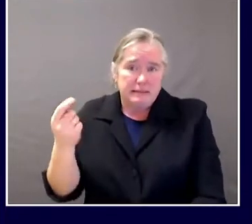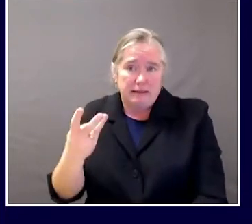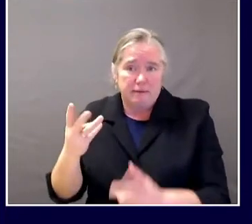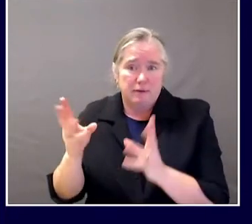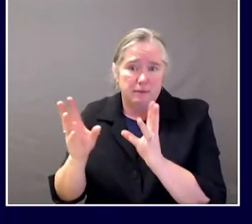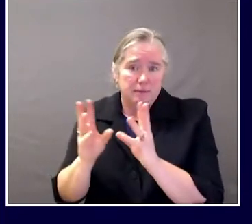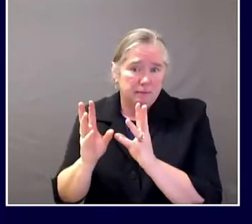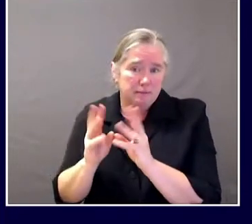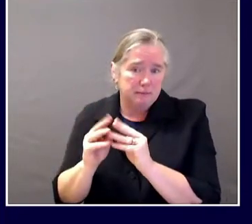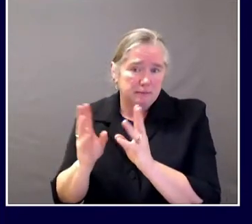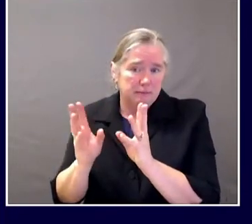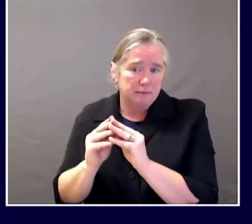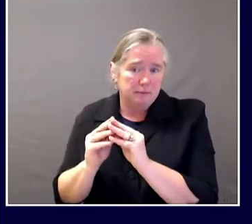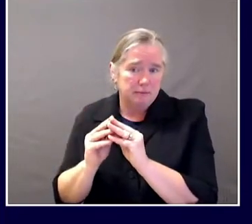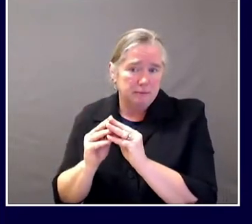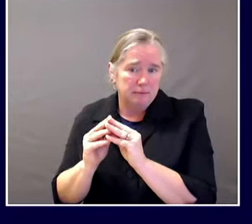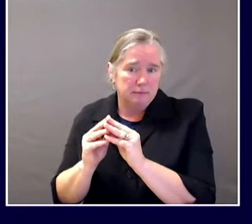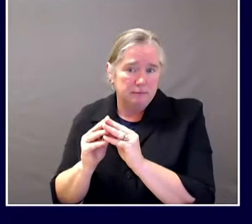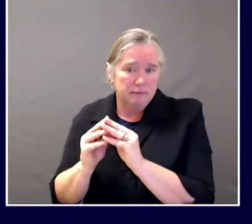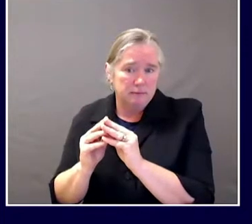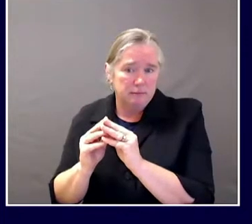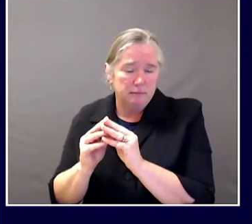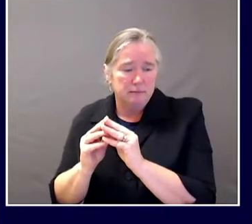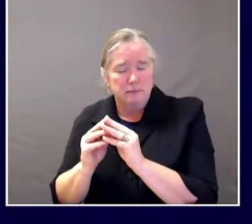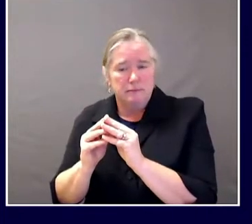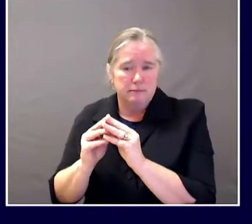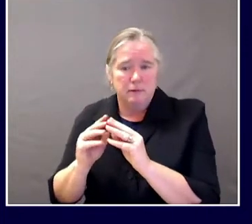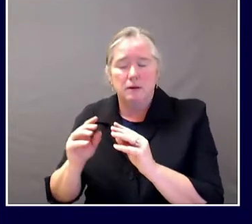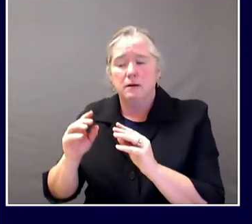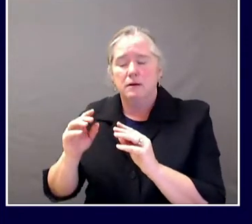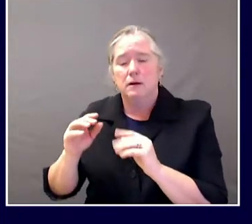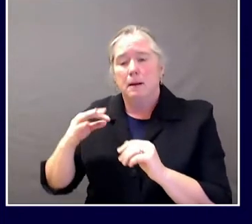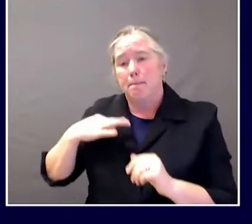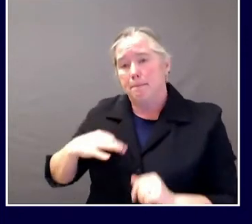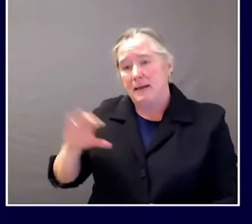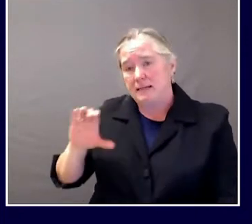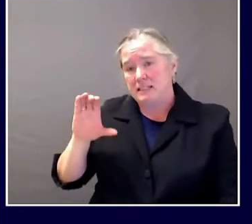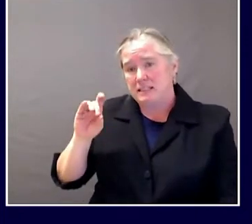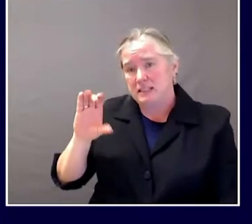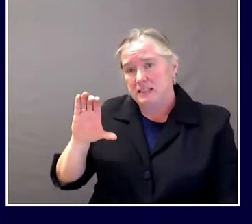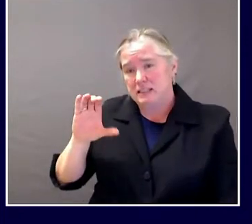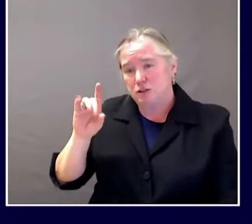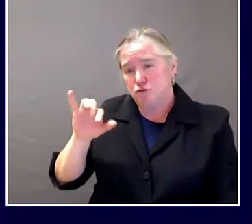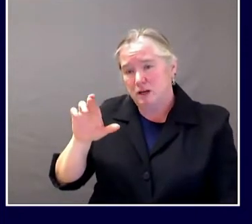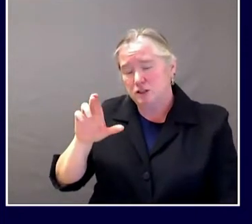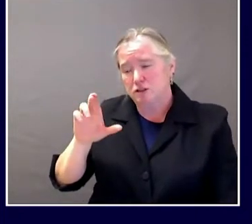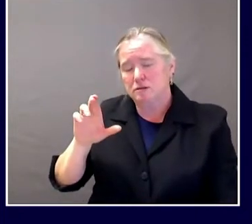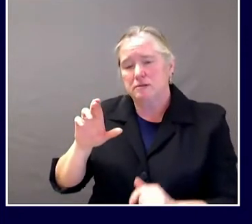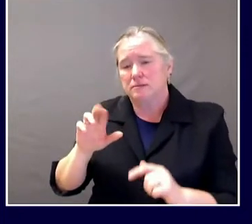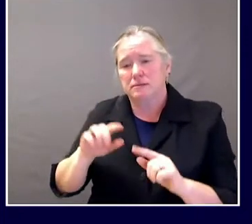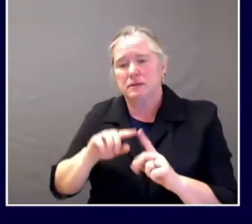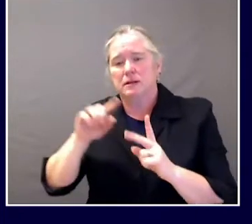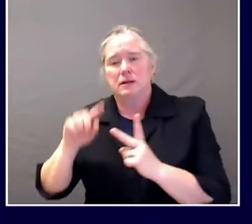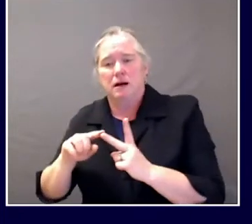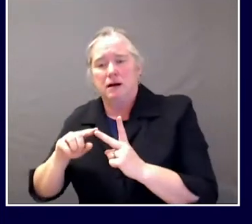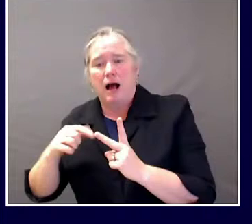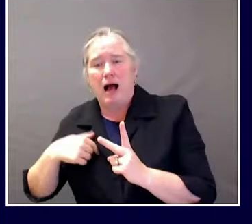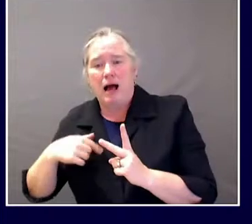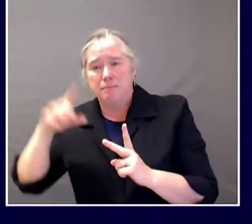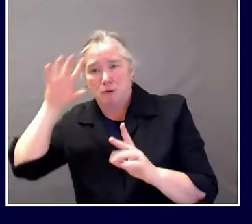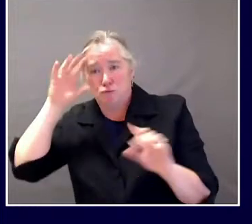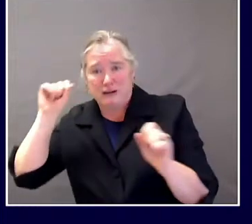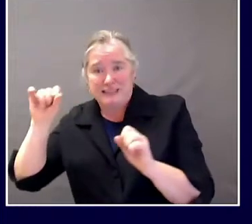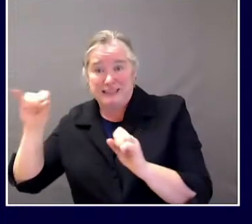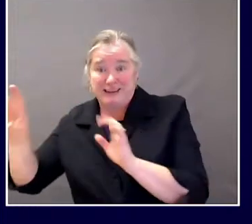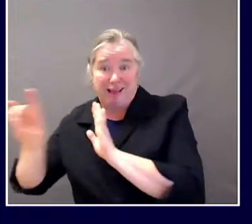transition, not exactly in my role as Maine CDC director, but in my role as president-elect of the